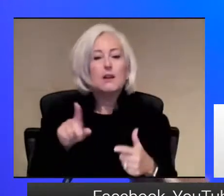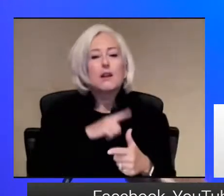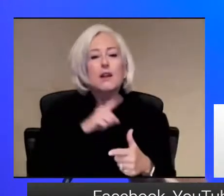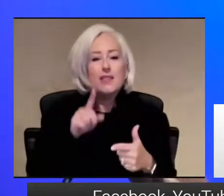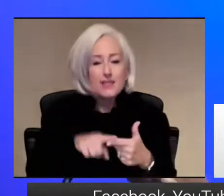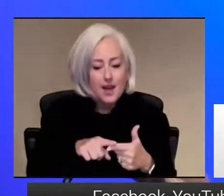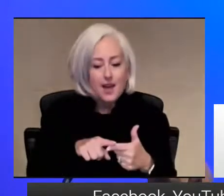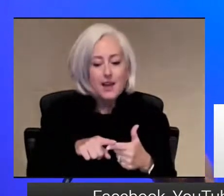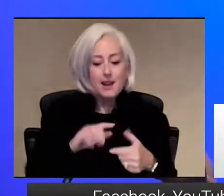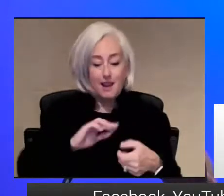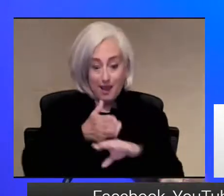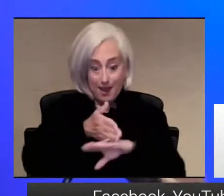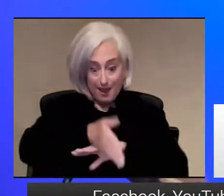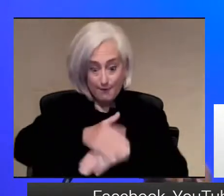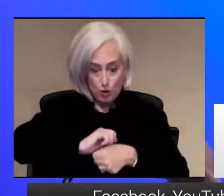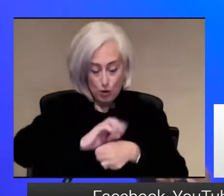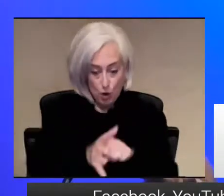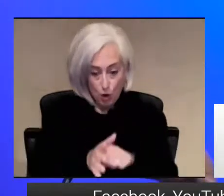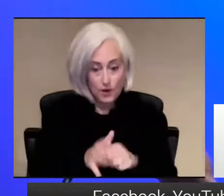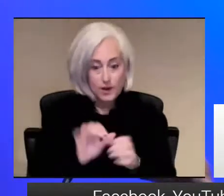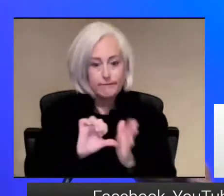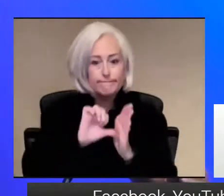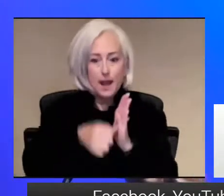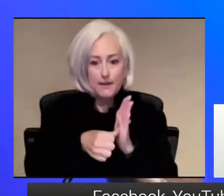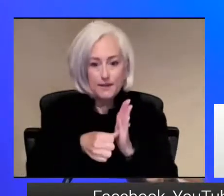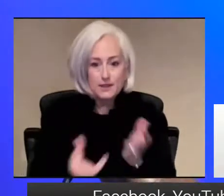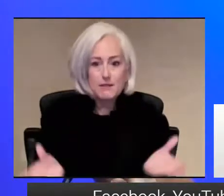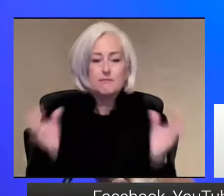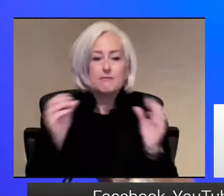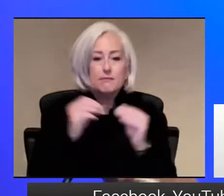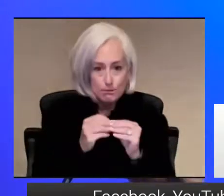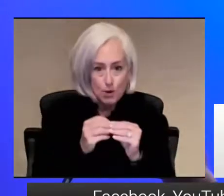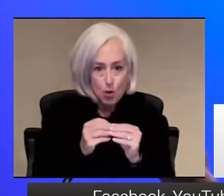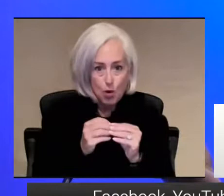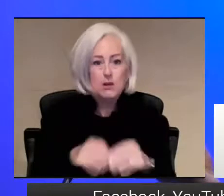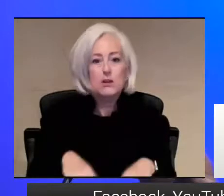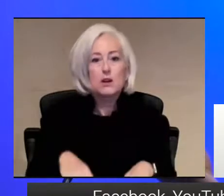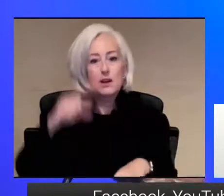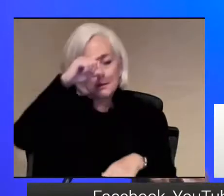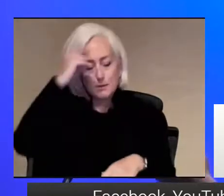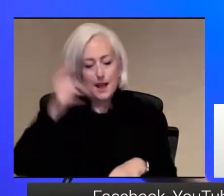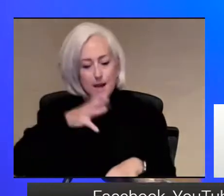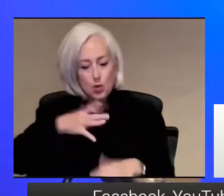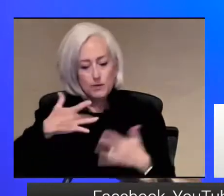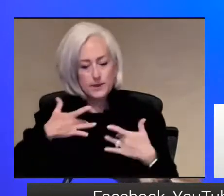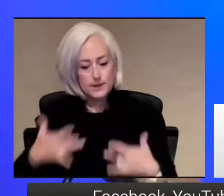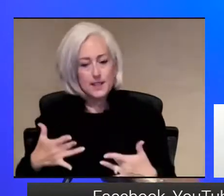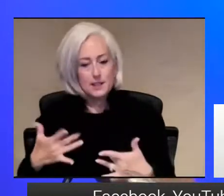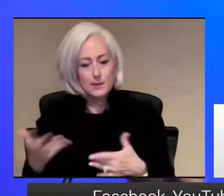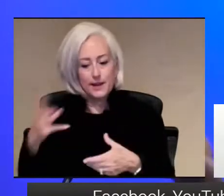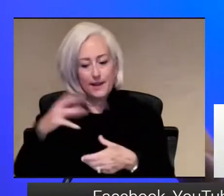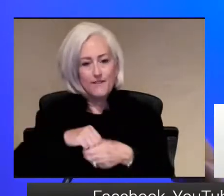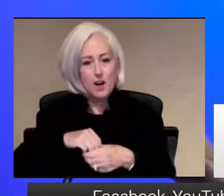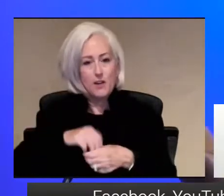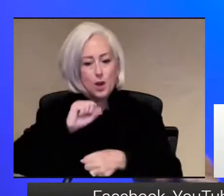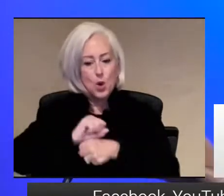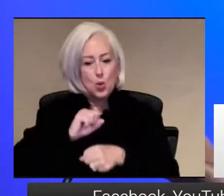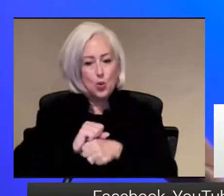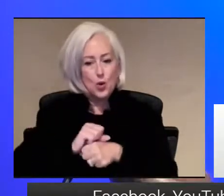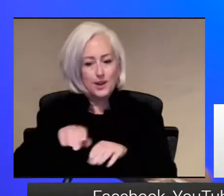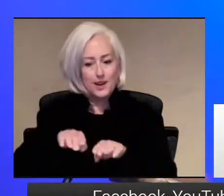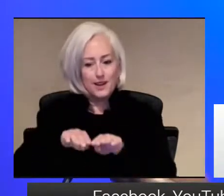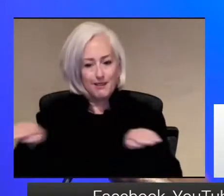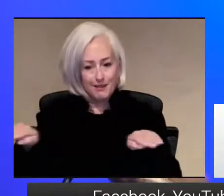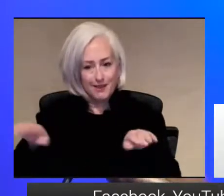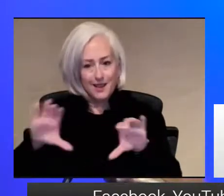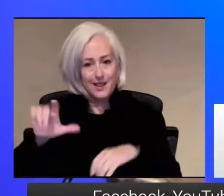some of the concerns we had. Additionally, Black women were a part of the working class, right? So that affected their economic stance in what they